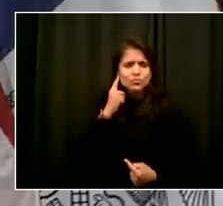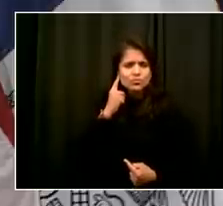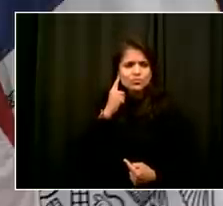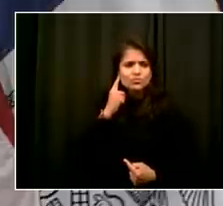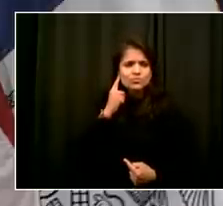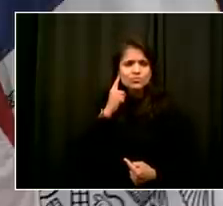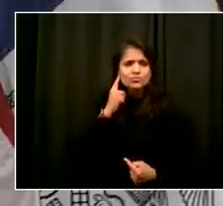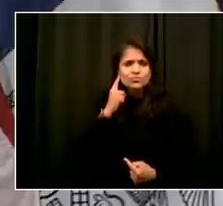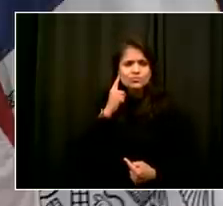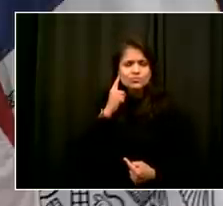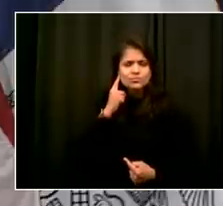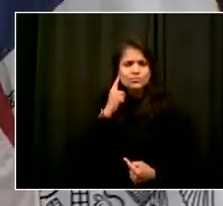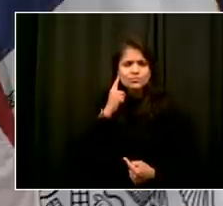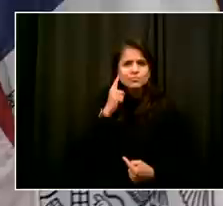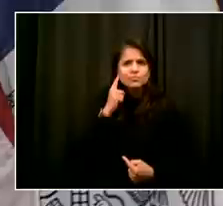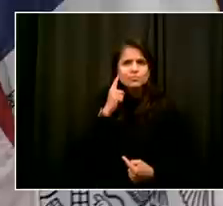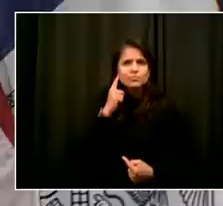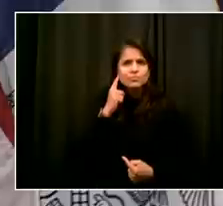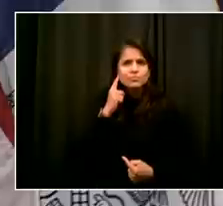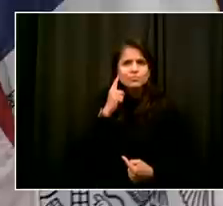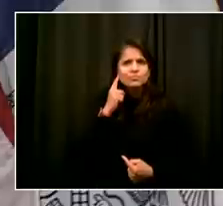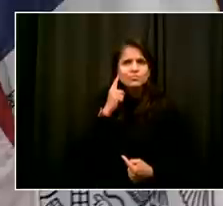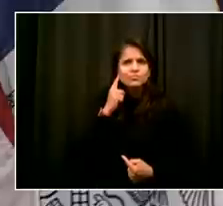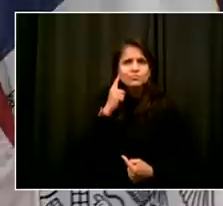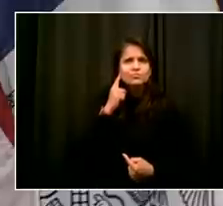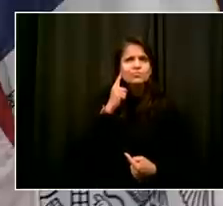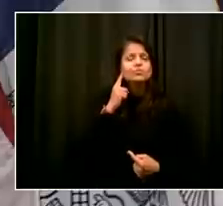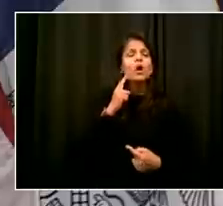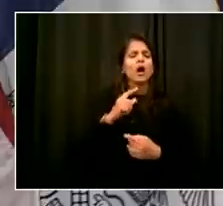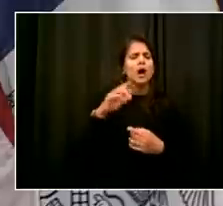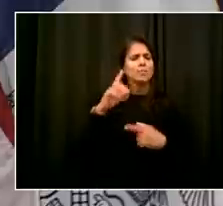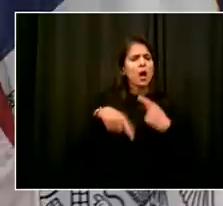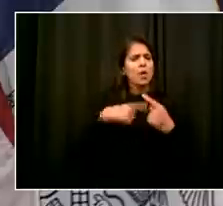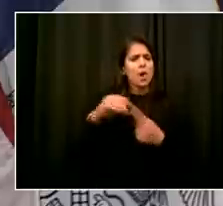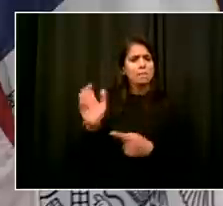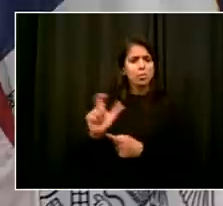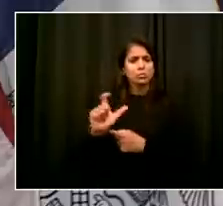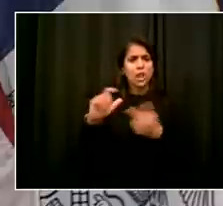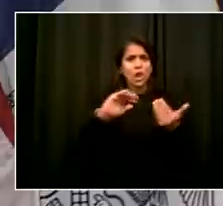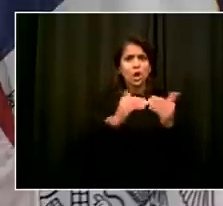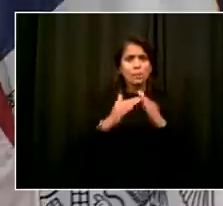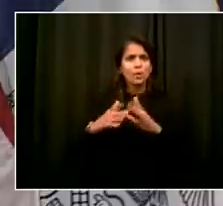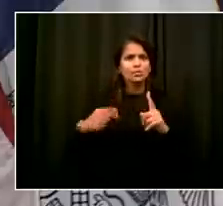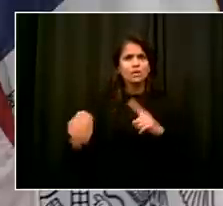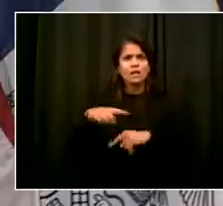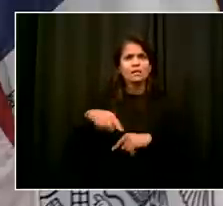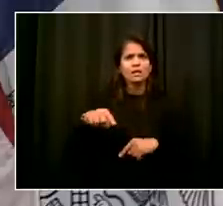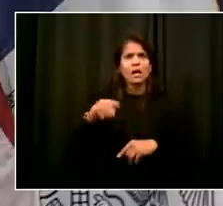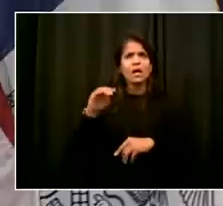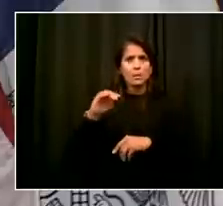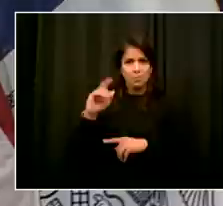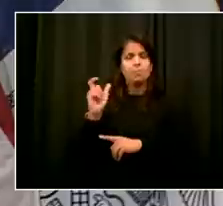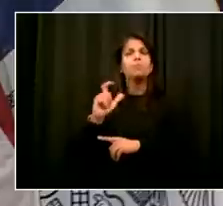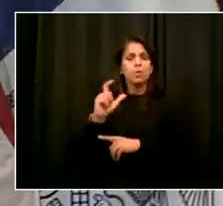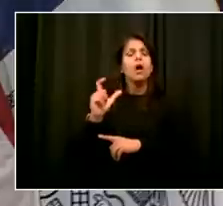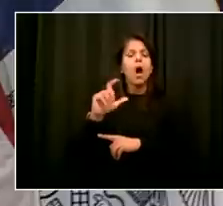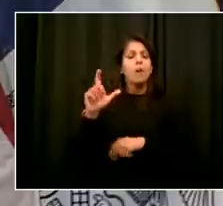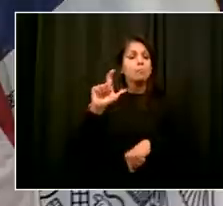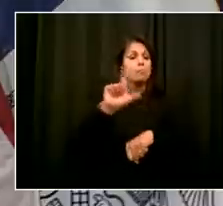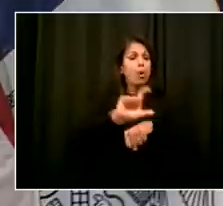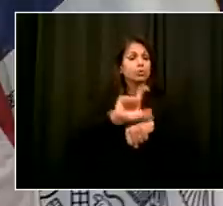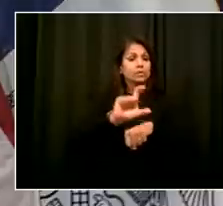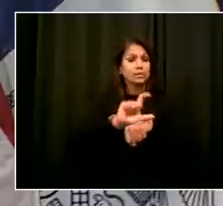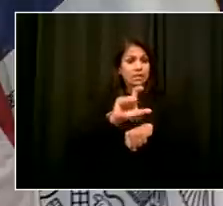the Muslim community, they're coming in the mosque, they are praying. So do you have any kind of guidelines for them?